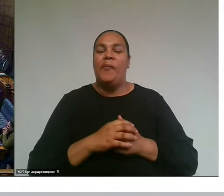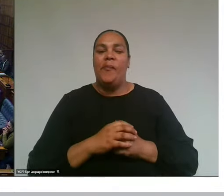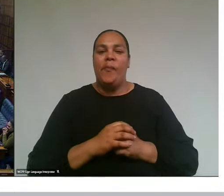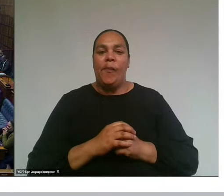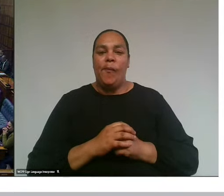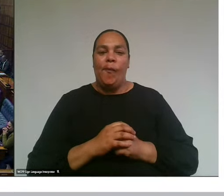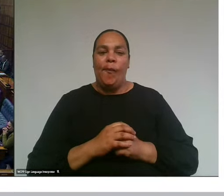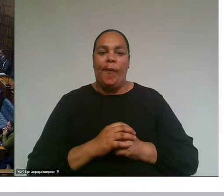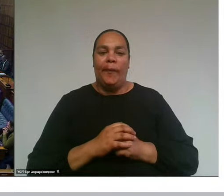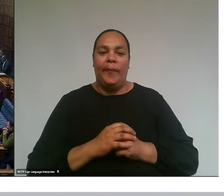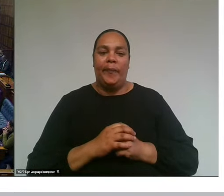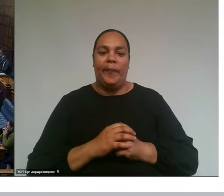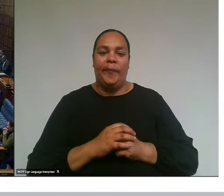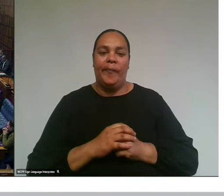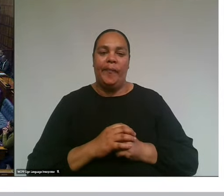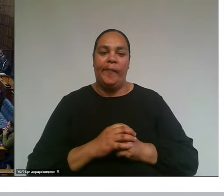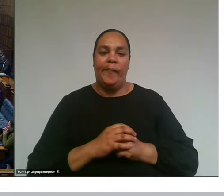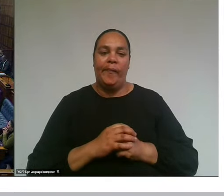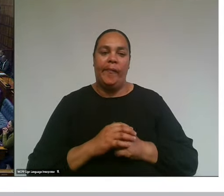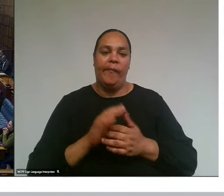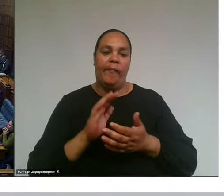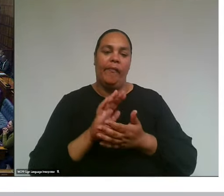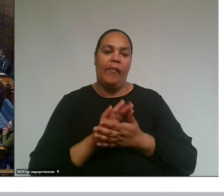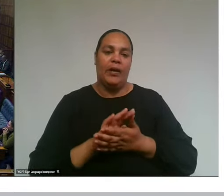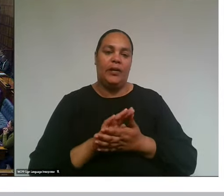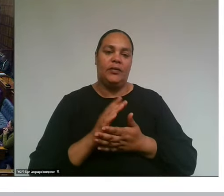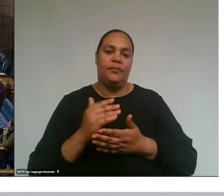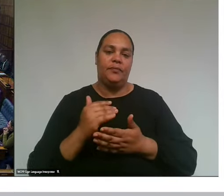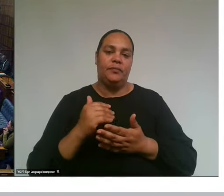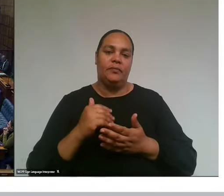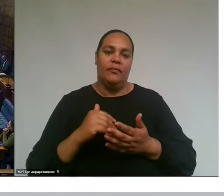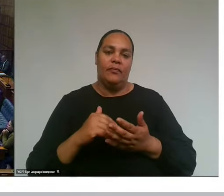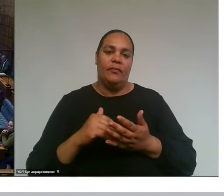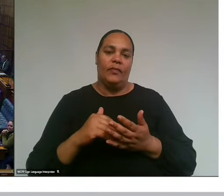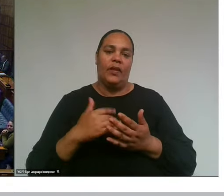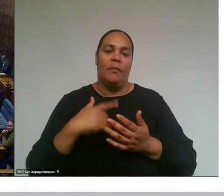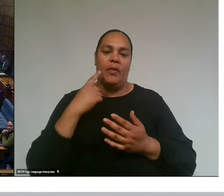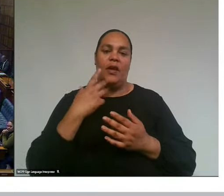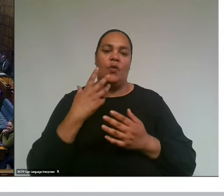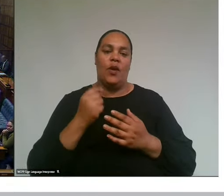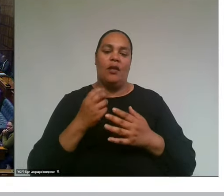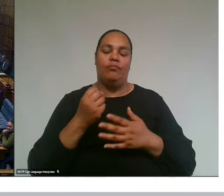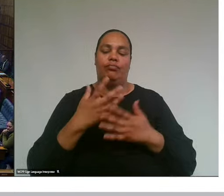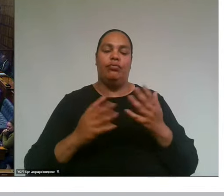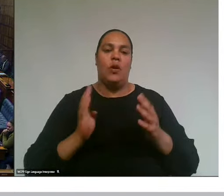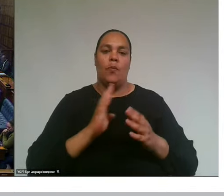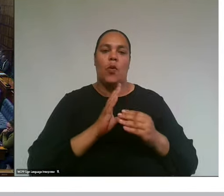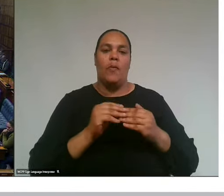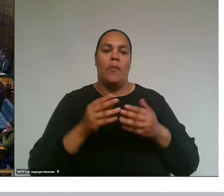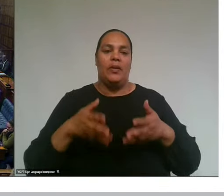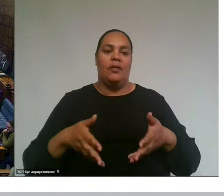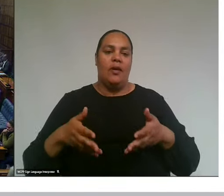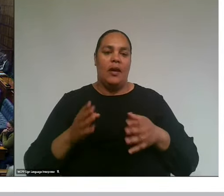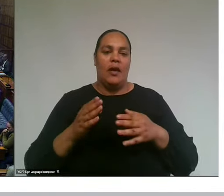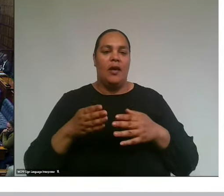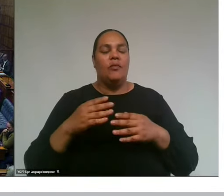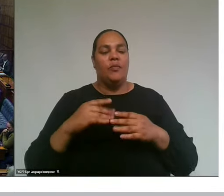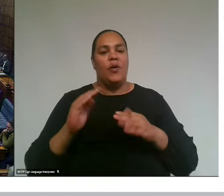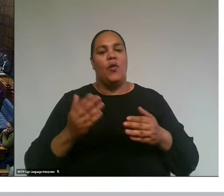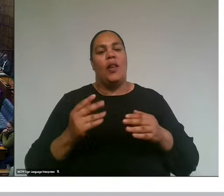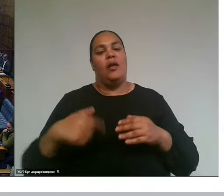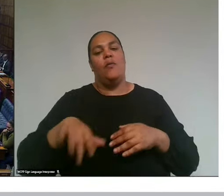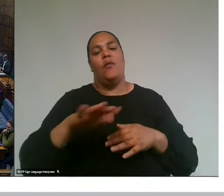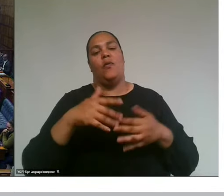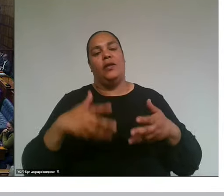right um and uh yes I think we also have several board members present as well so we'd like to welcome